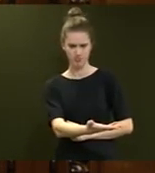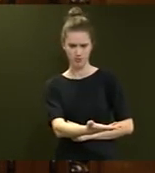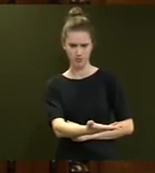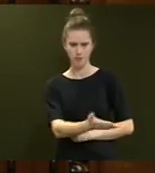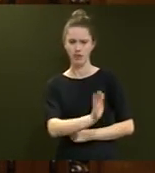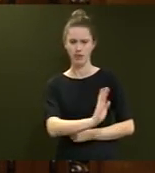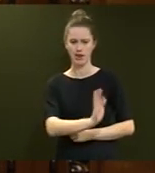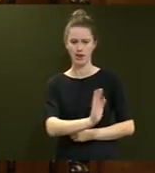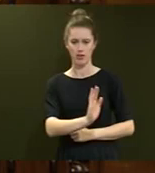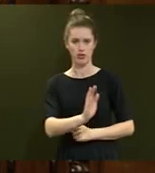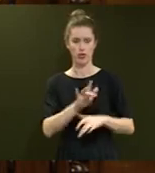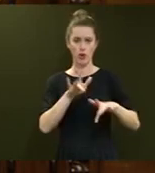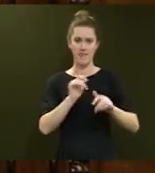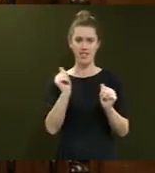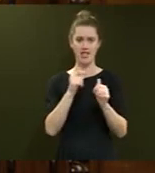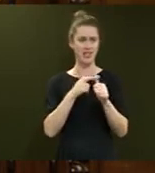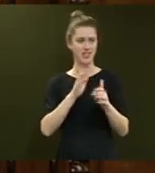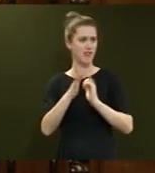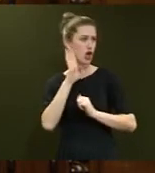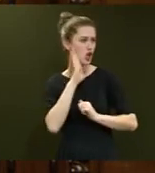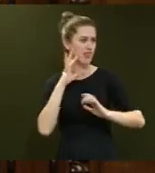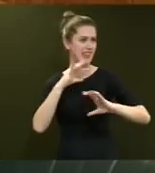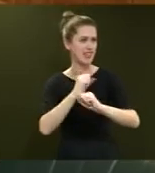No, she was partway through the answer and I didn't hear the end of it.